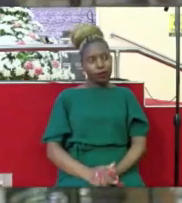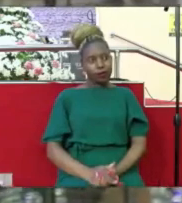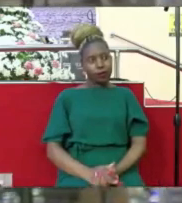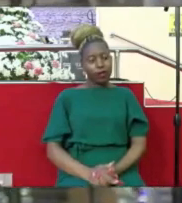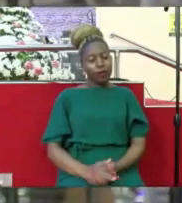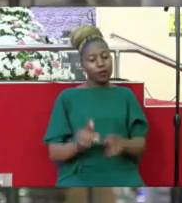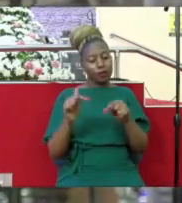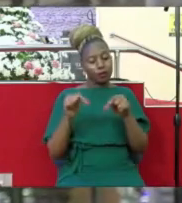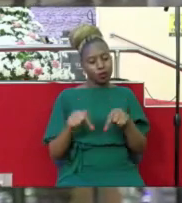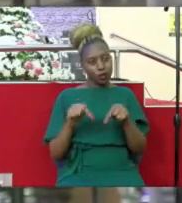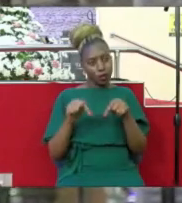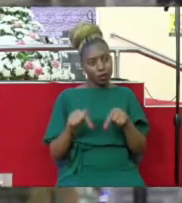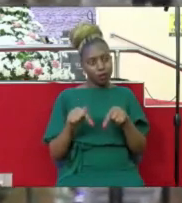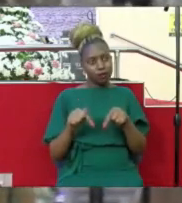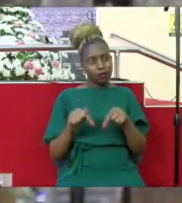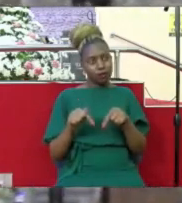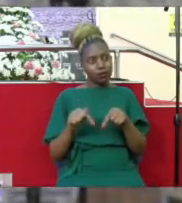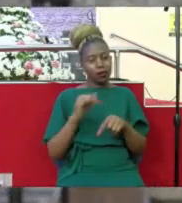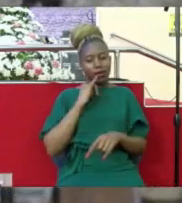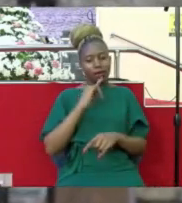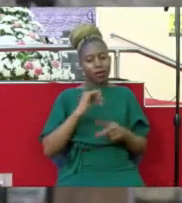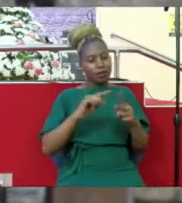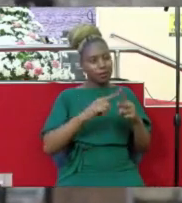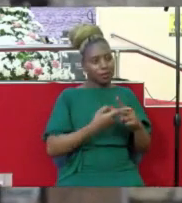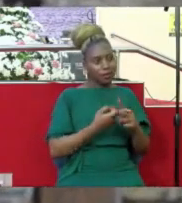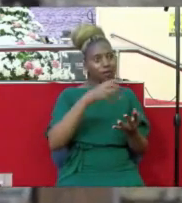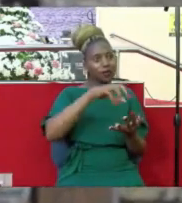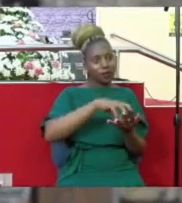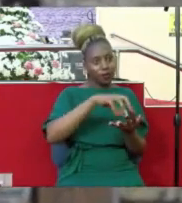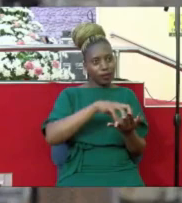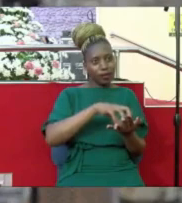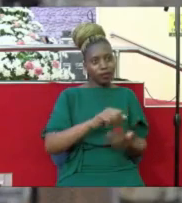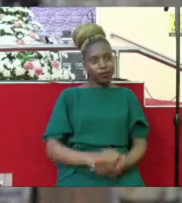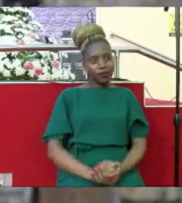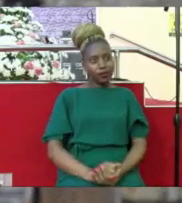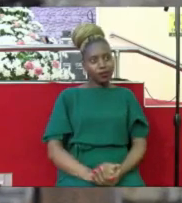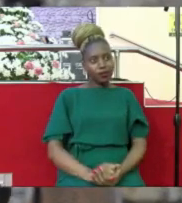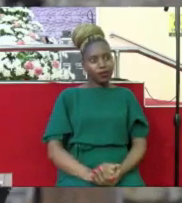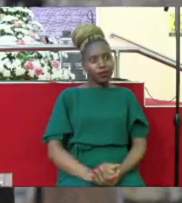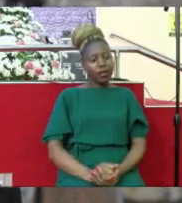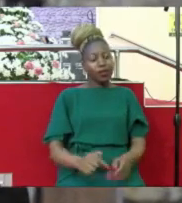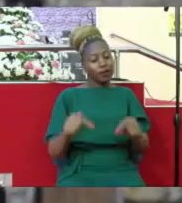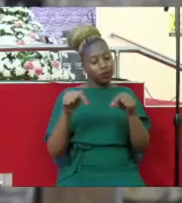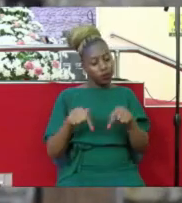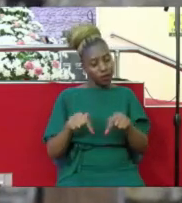today. Hata leo. Is a Genesis moment. Hii ni hali ya kuanza. Say even today. Mwambie hata siku ya